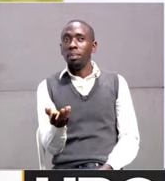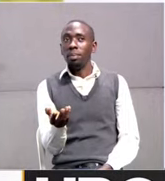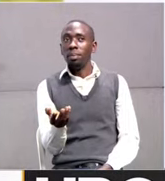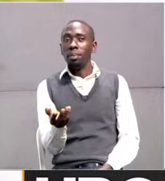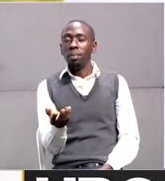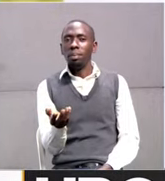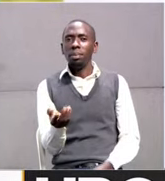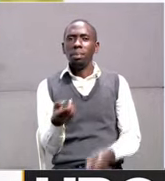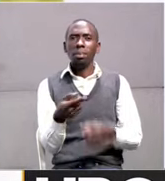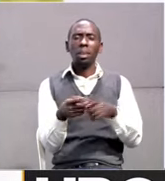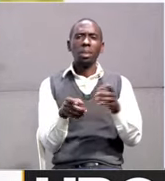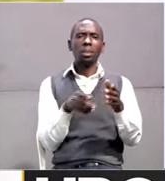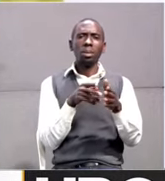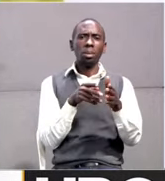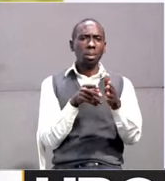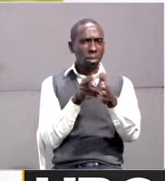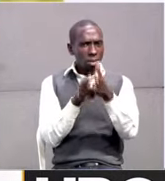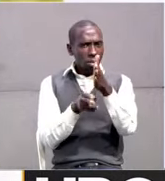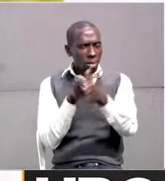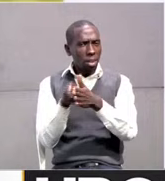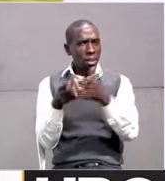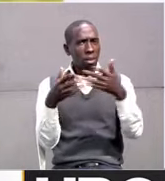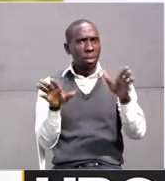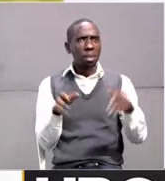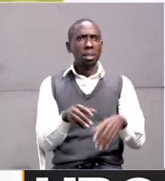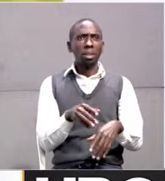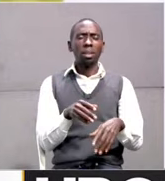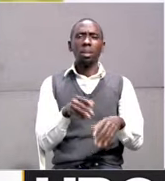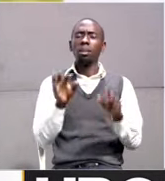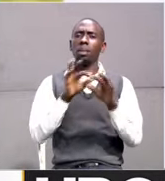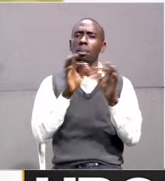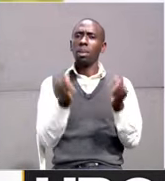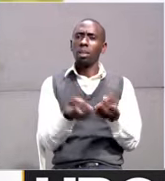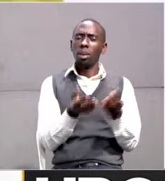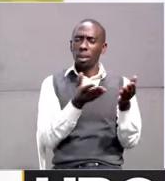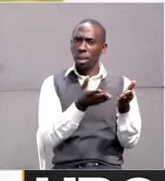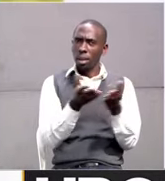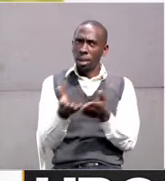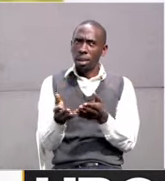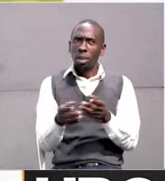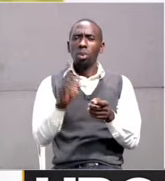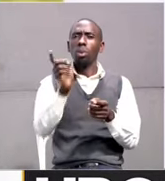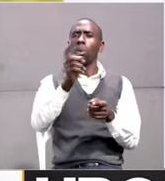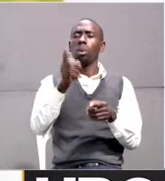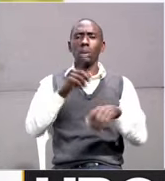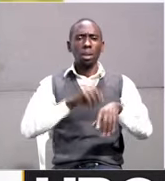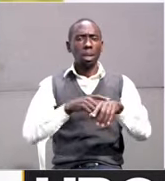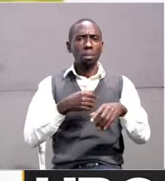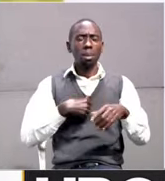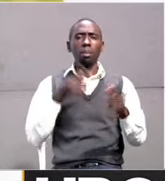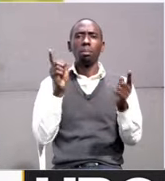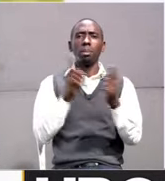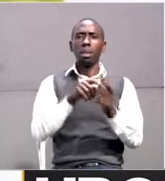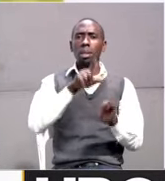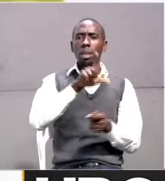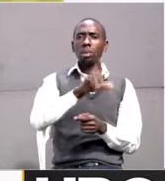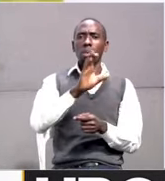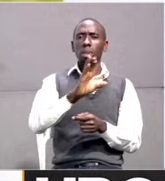But it was recorded. When the other families were there, no. When I was meeting the LOC ones,